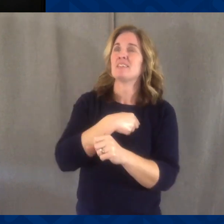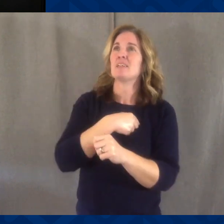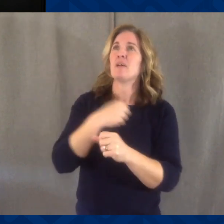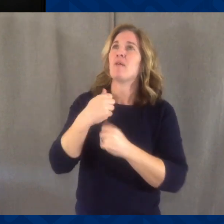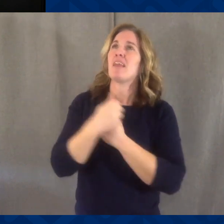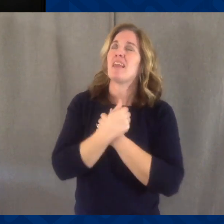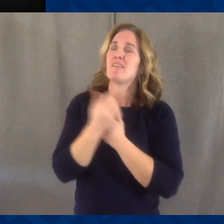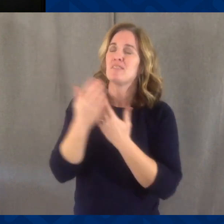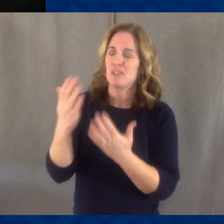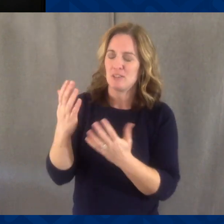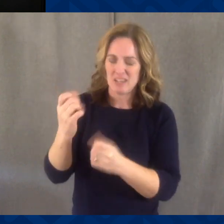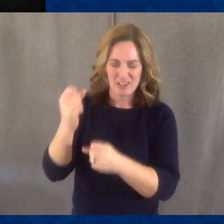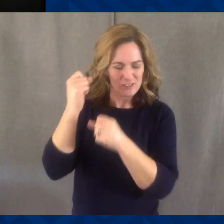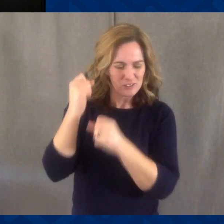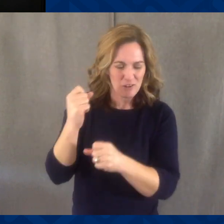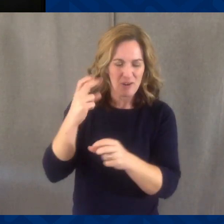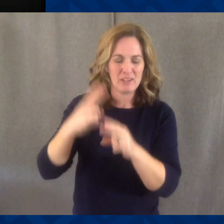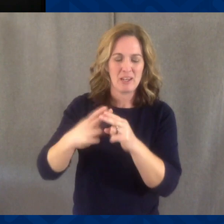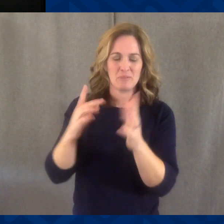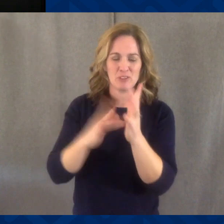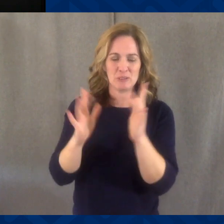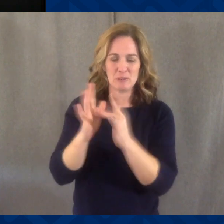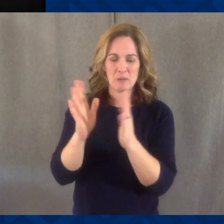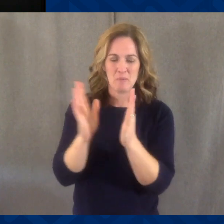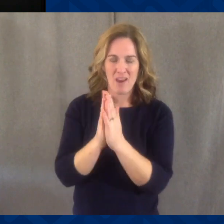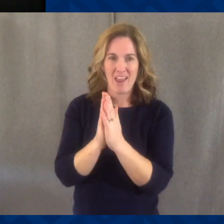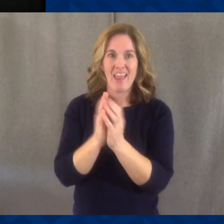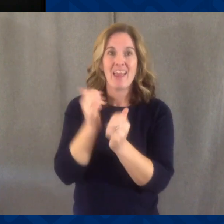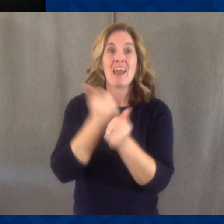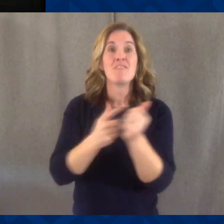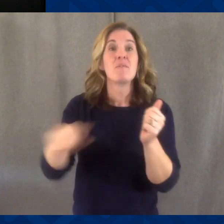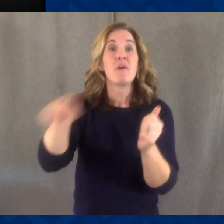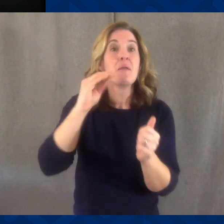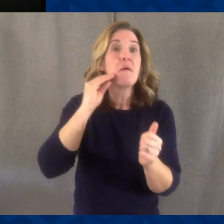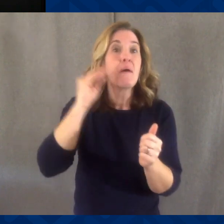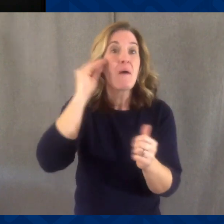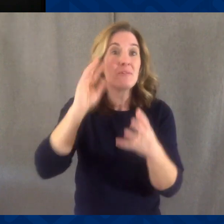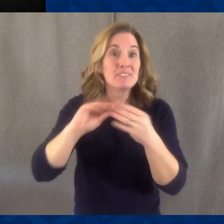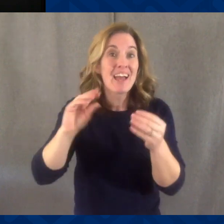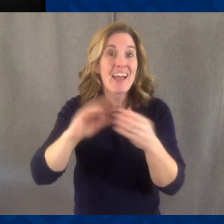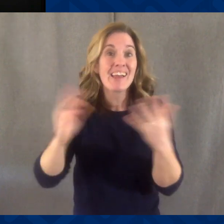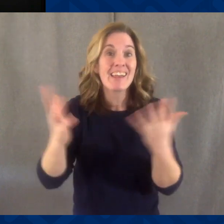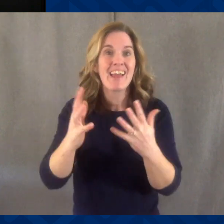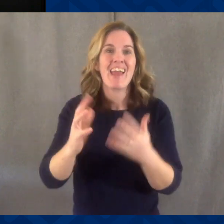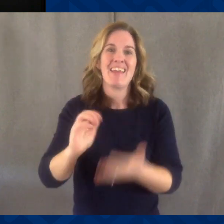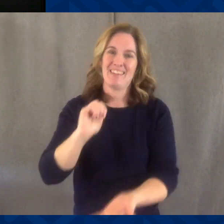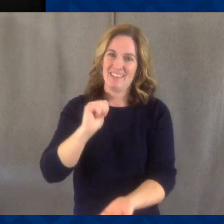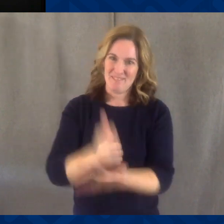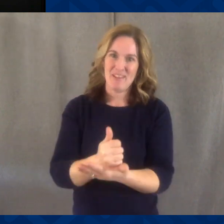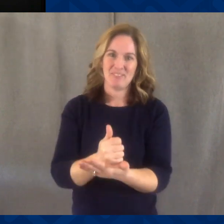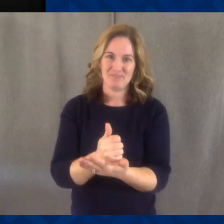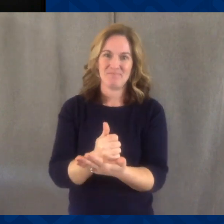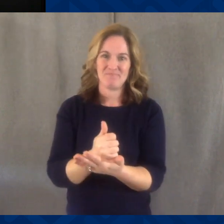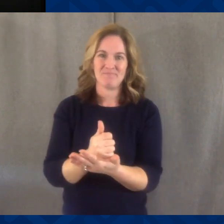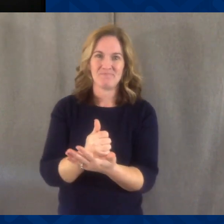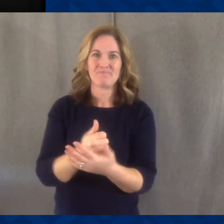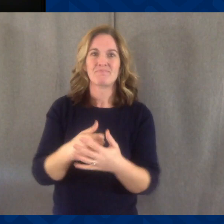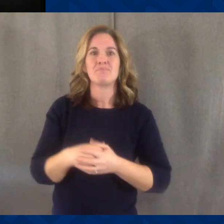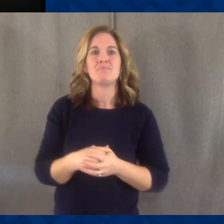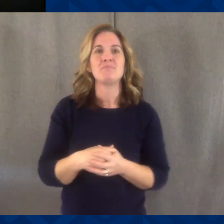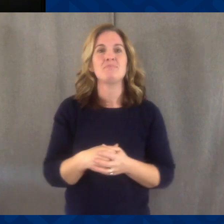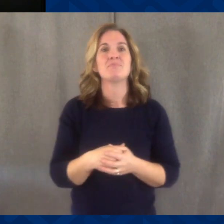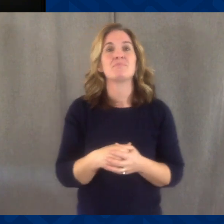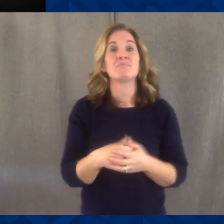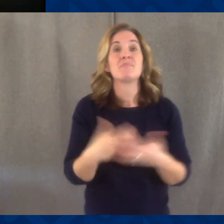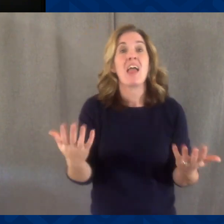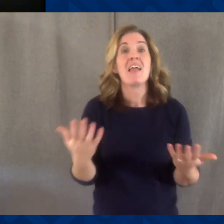in the strong name of Jesus we pray. And everybody at home said, Amen. Amen. Well, I don't know about y'all,